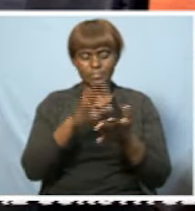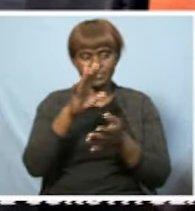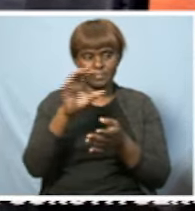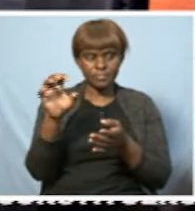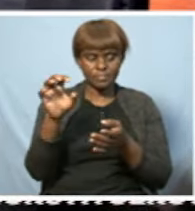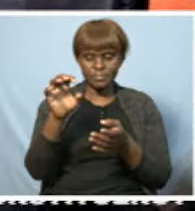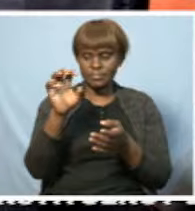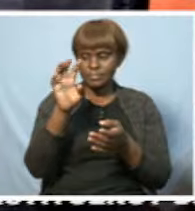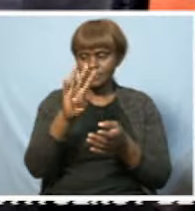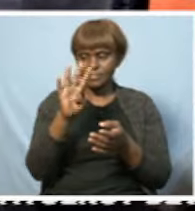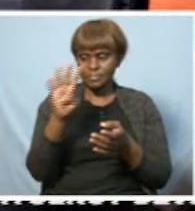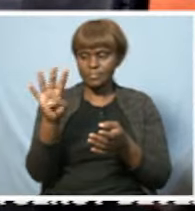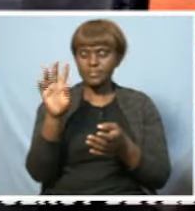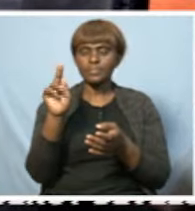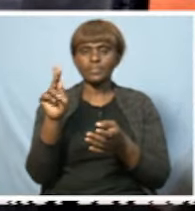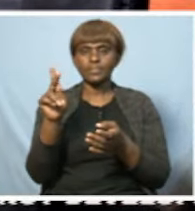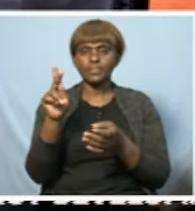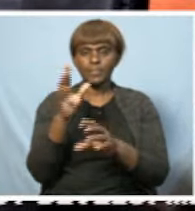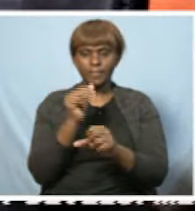11,841,544 kwacha